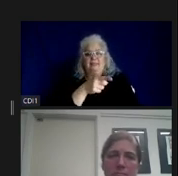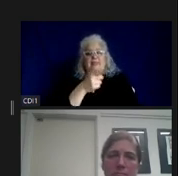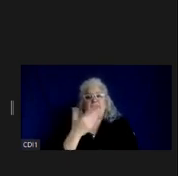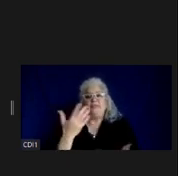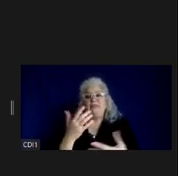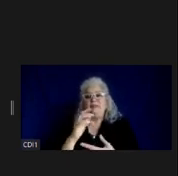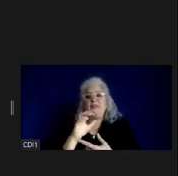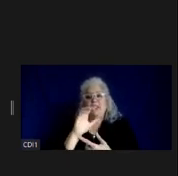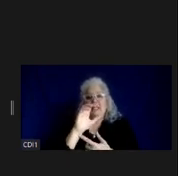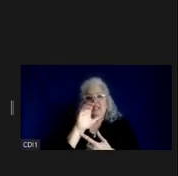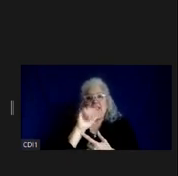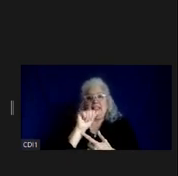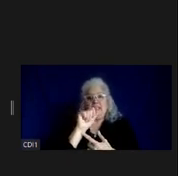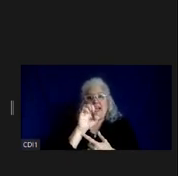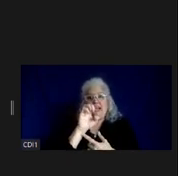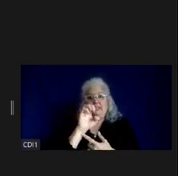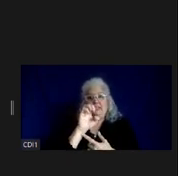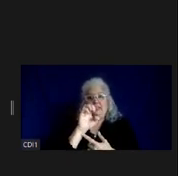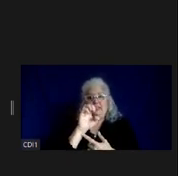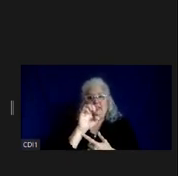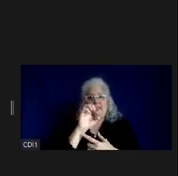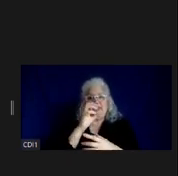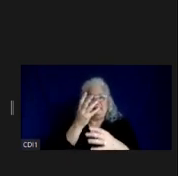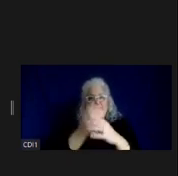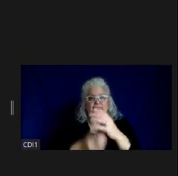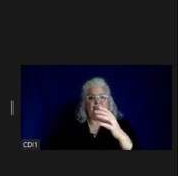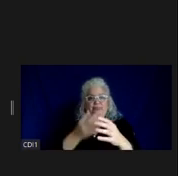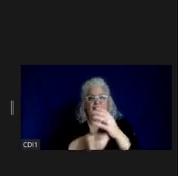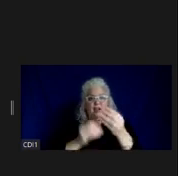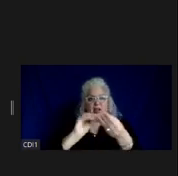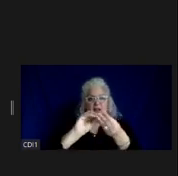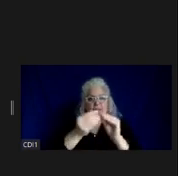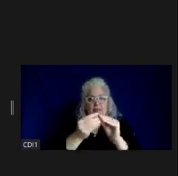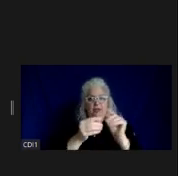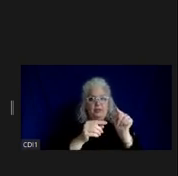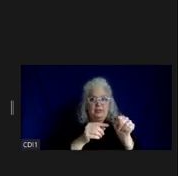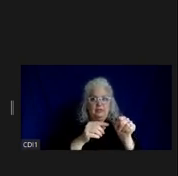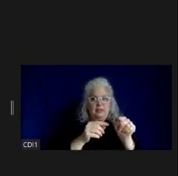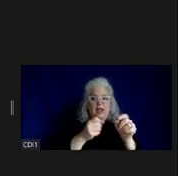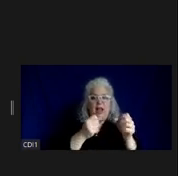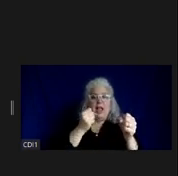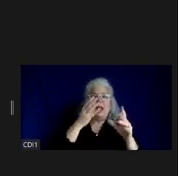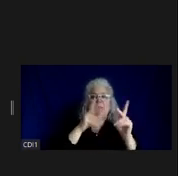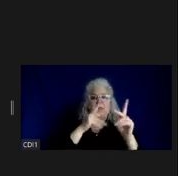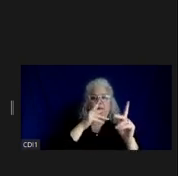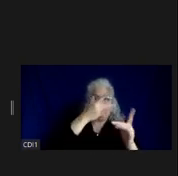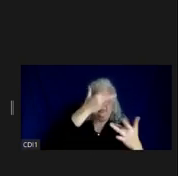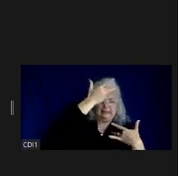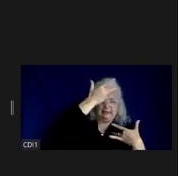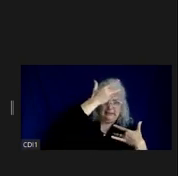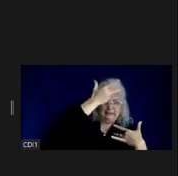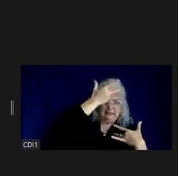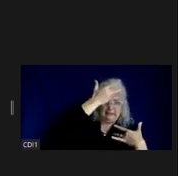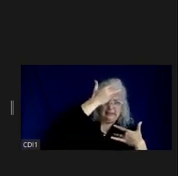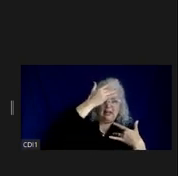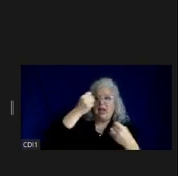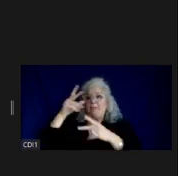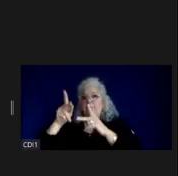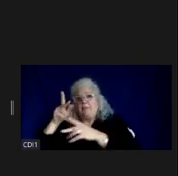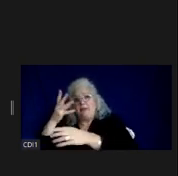are infected, how many of those pass away? And in terms of 75 and above, it's close to 15%